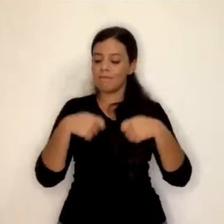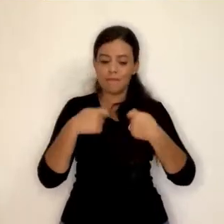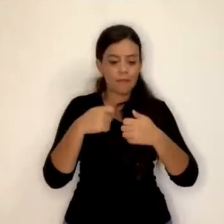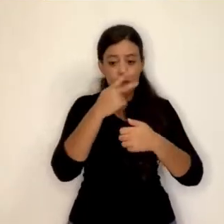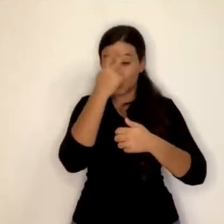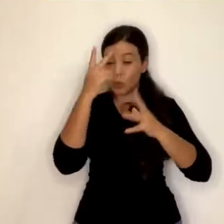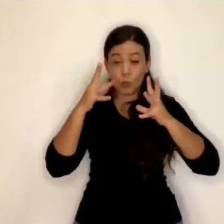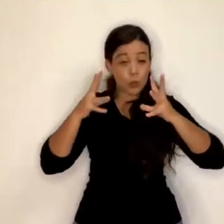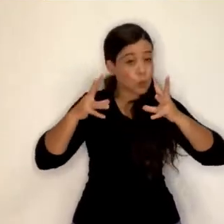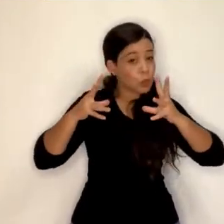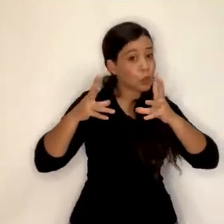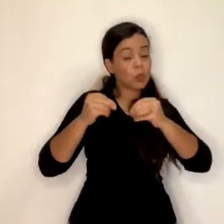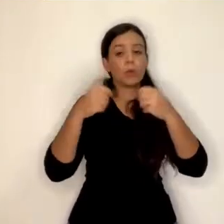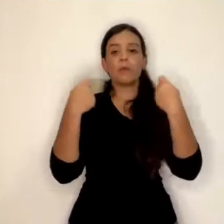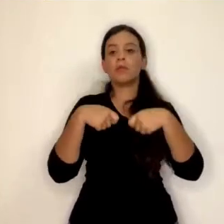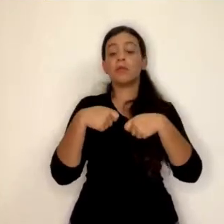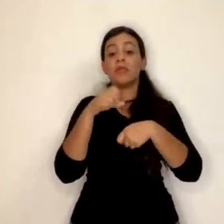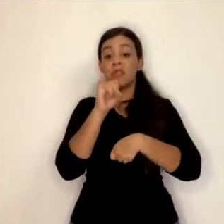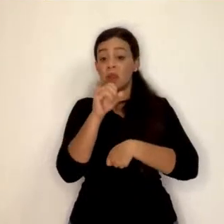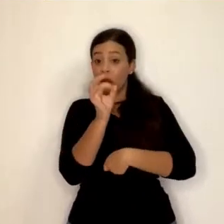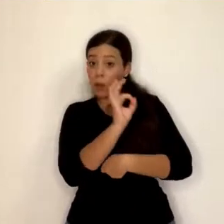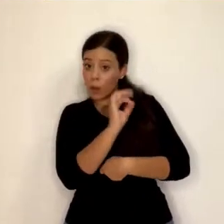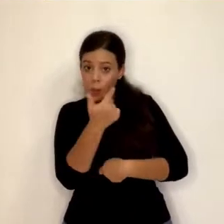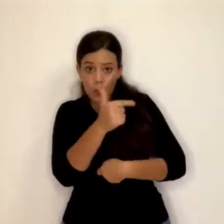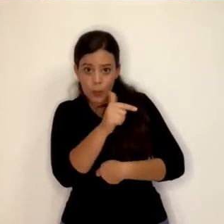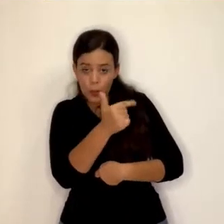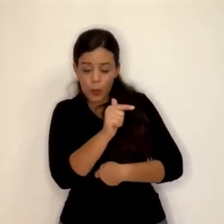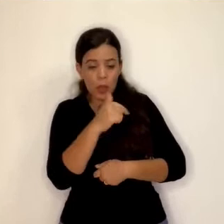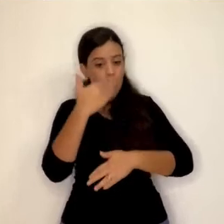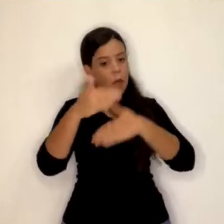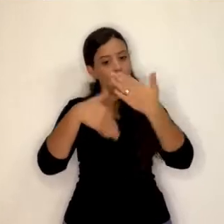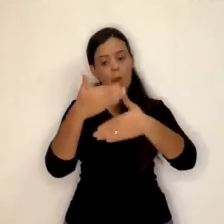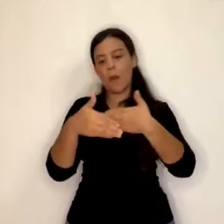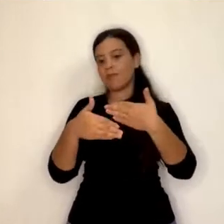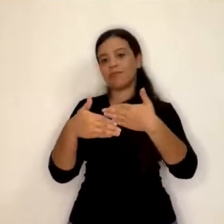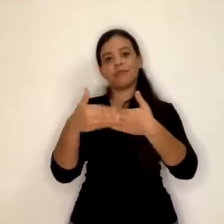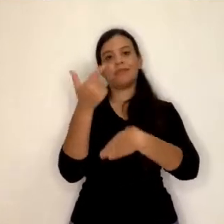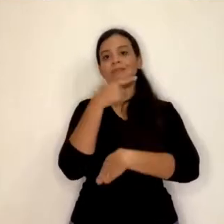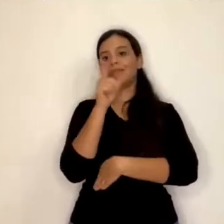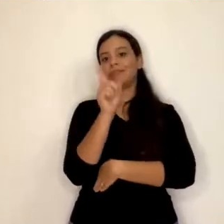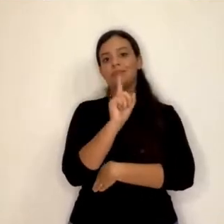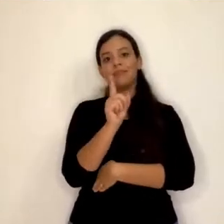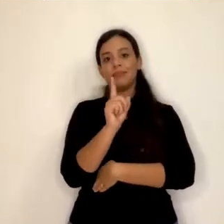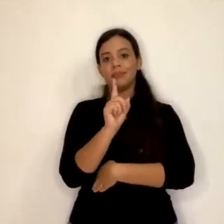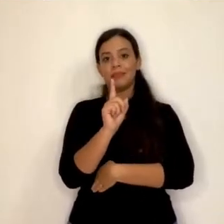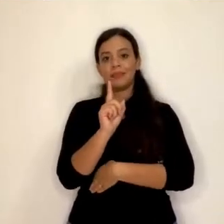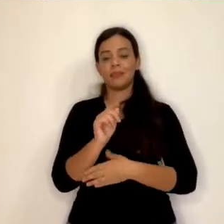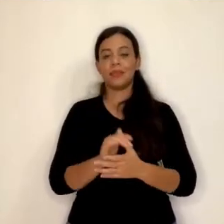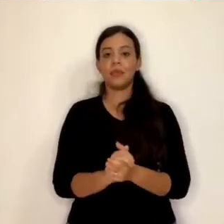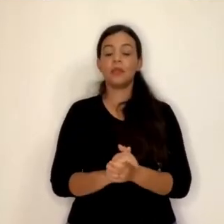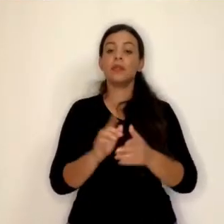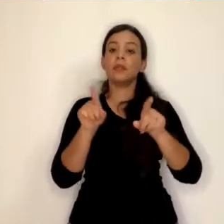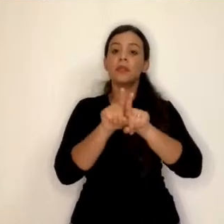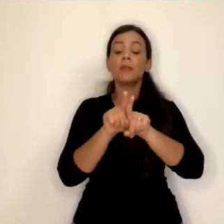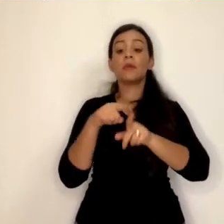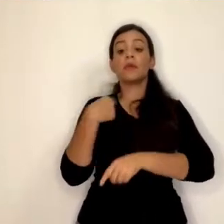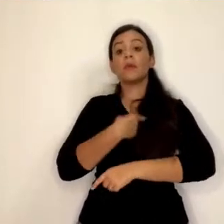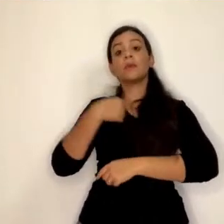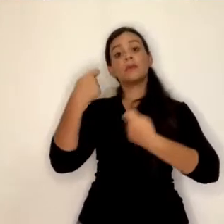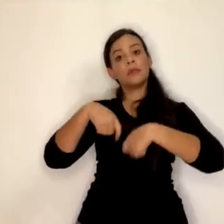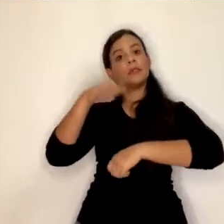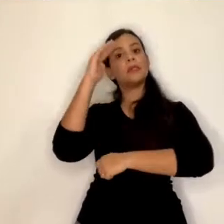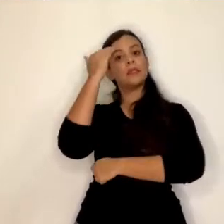a condition without which, condition, a sine qua non